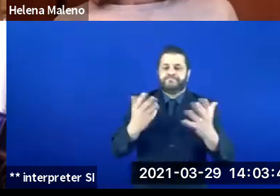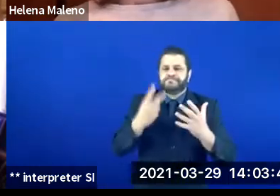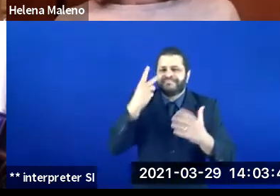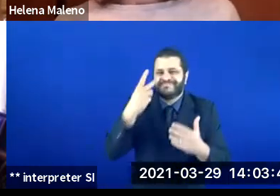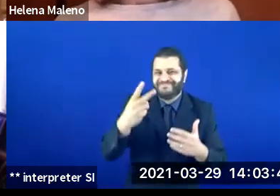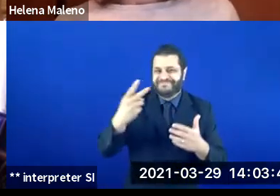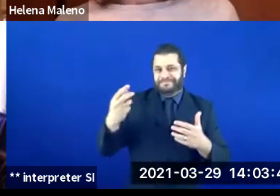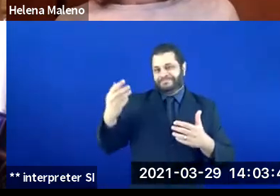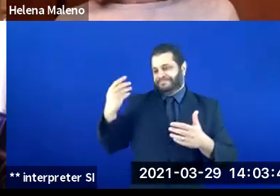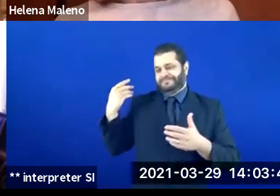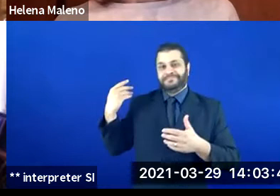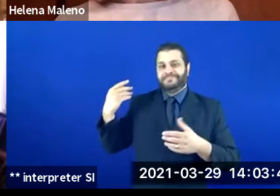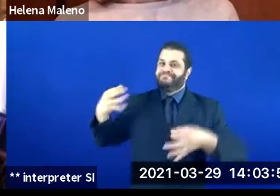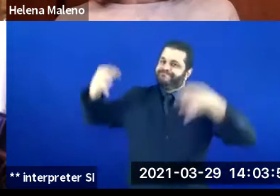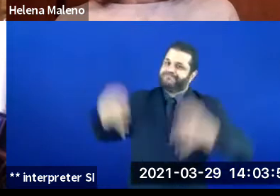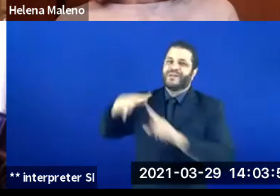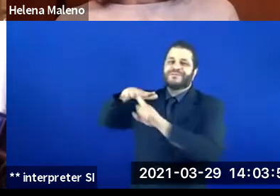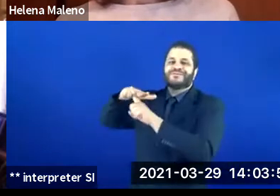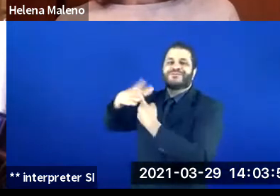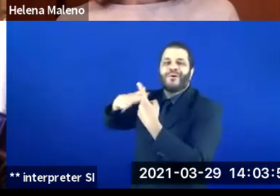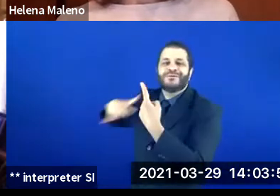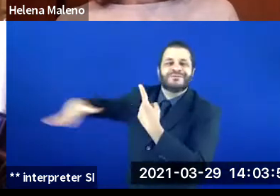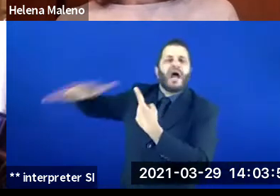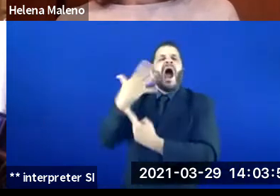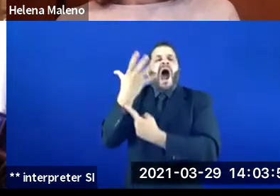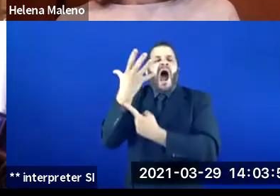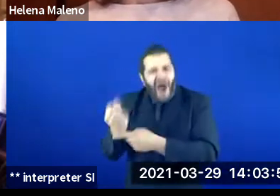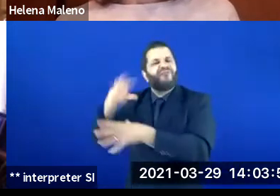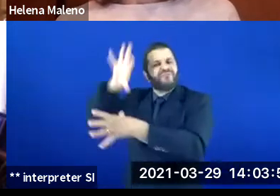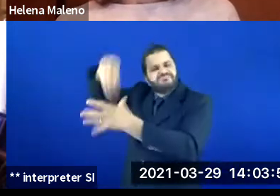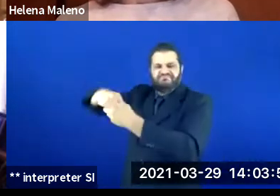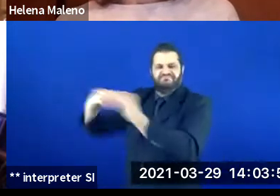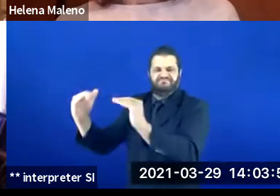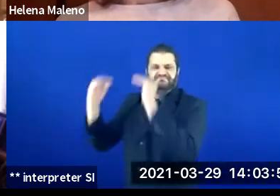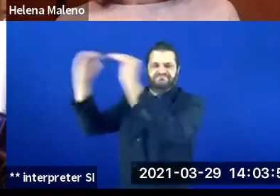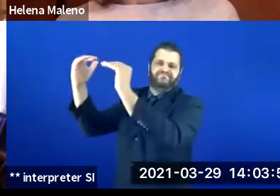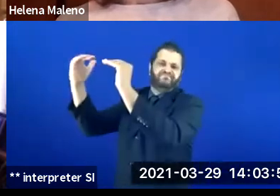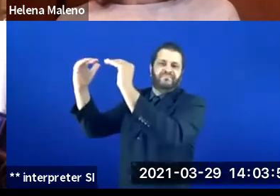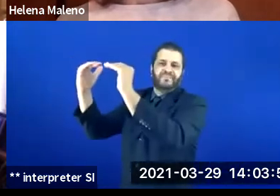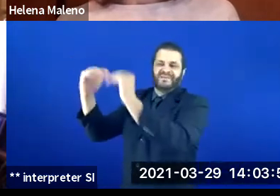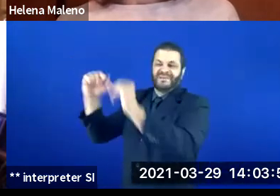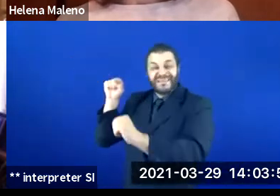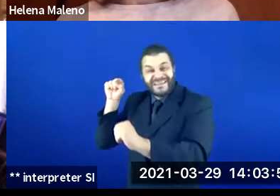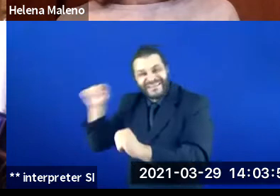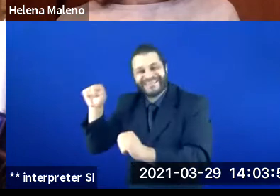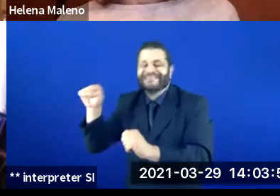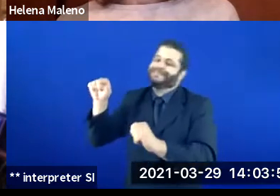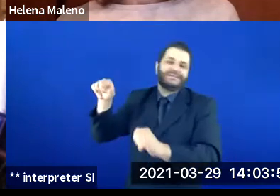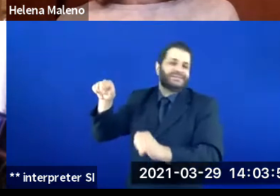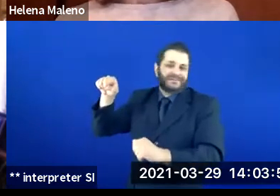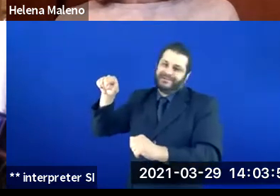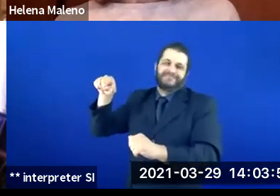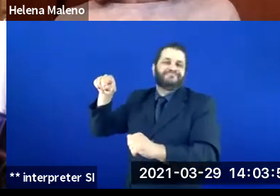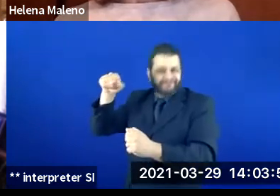our gender equity in the United Nations. So, thank you. Thank you so